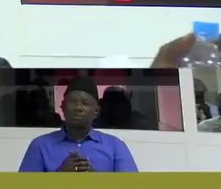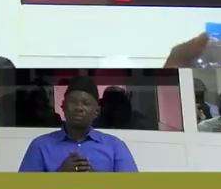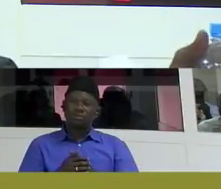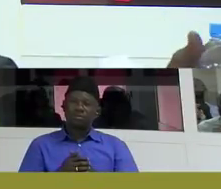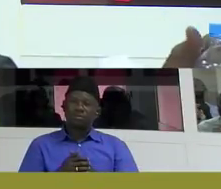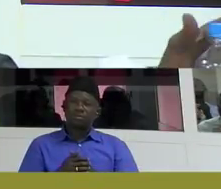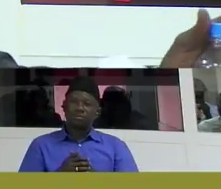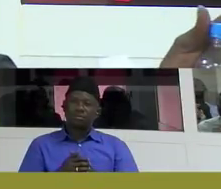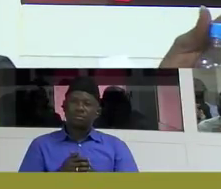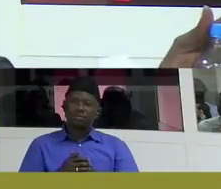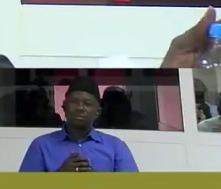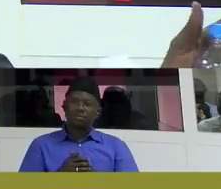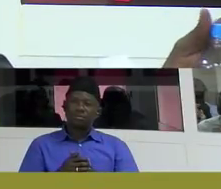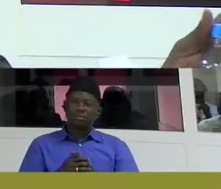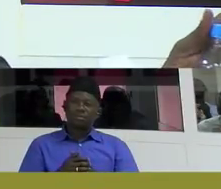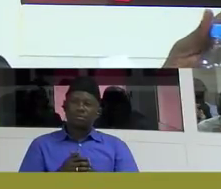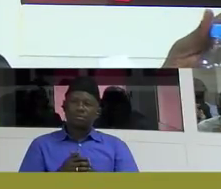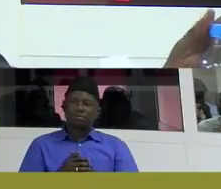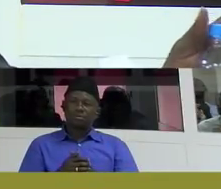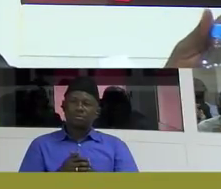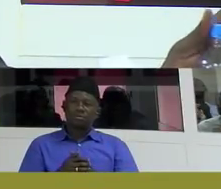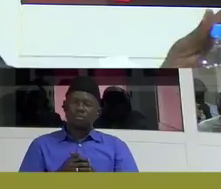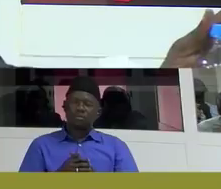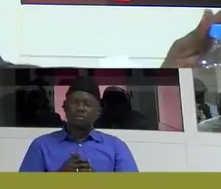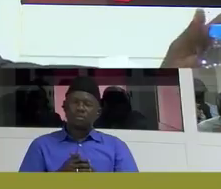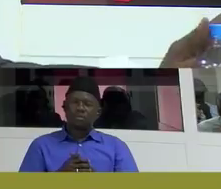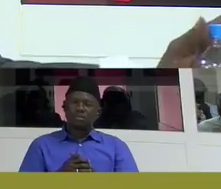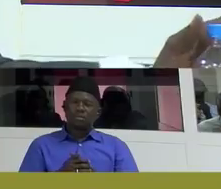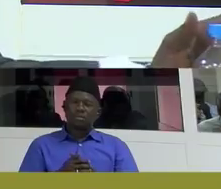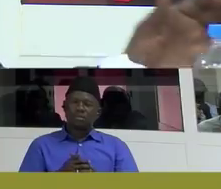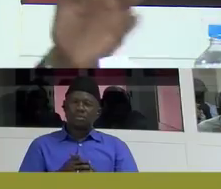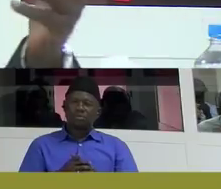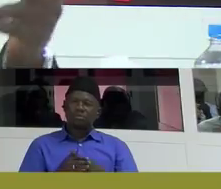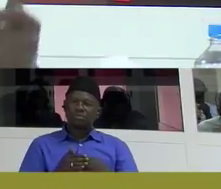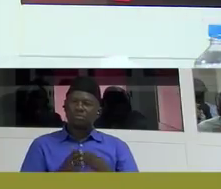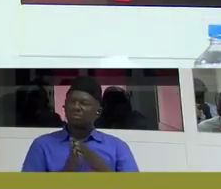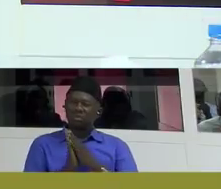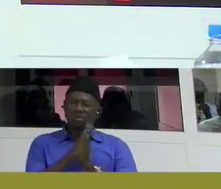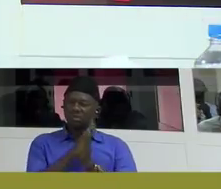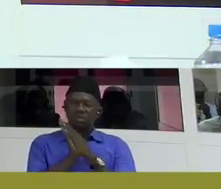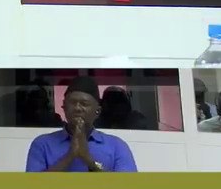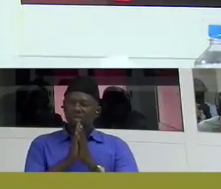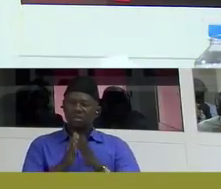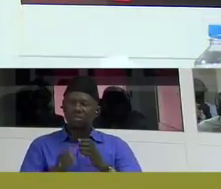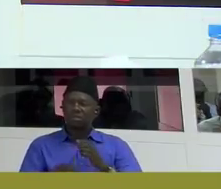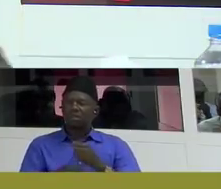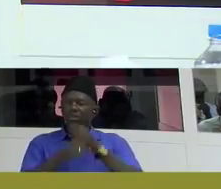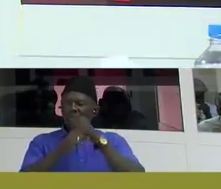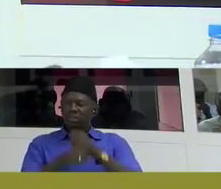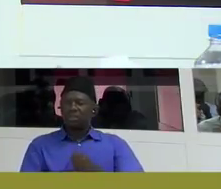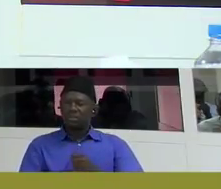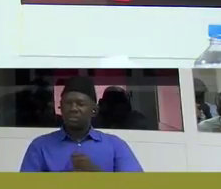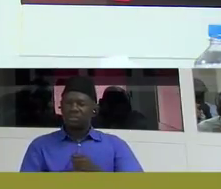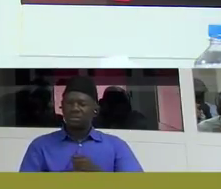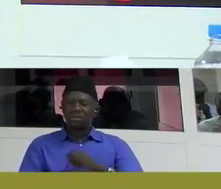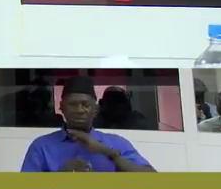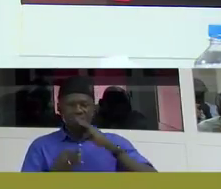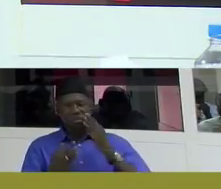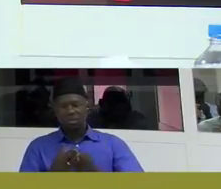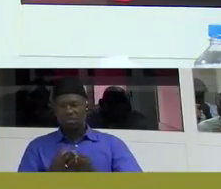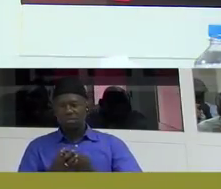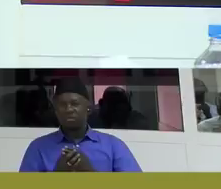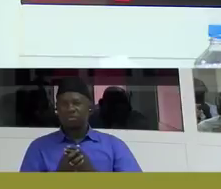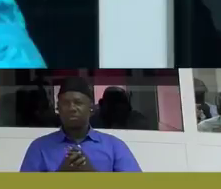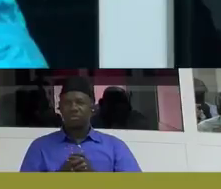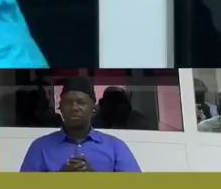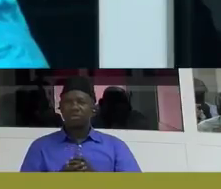discrediting Christian values, Christian beliefs. He invited him into the Gambia in 2014. What's his name?